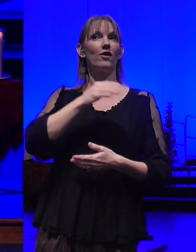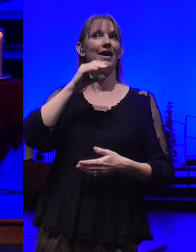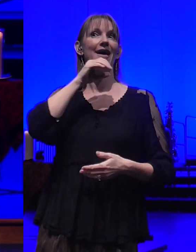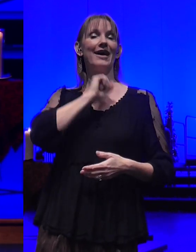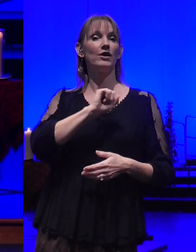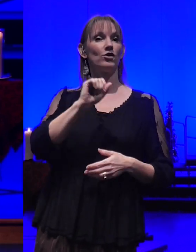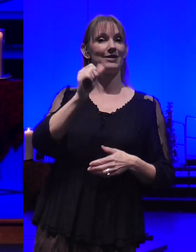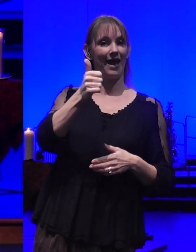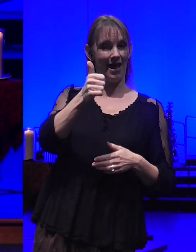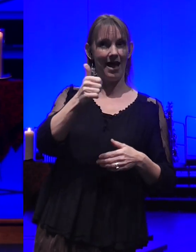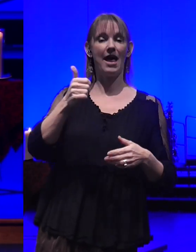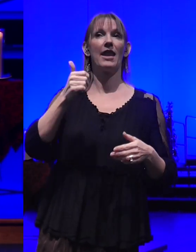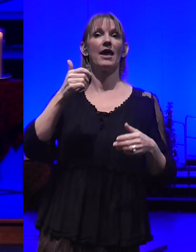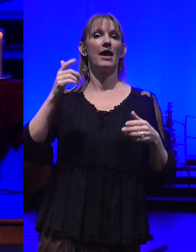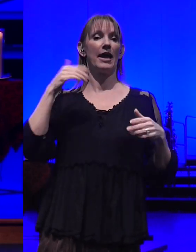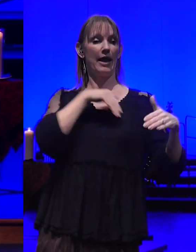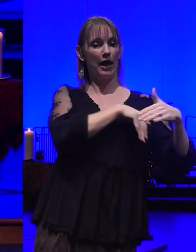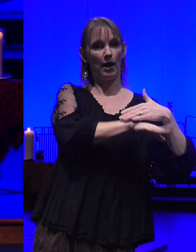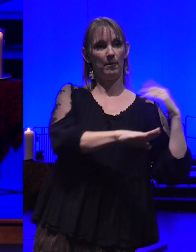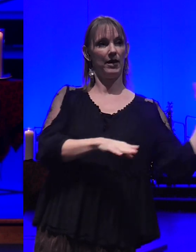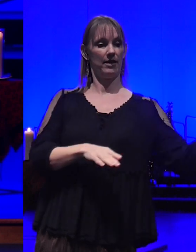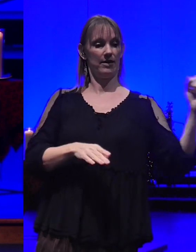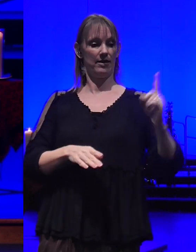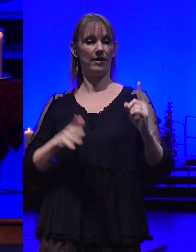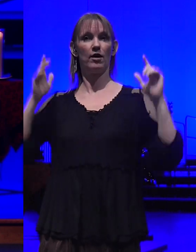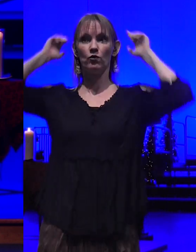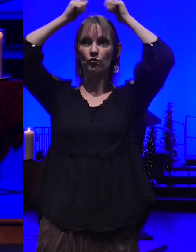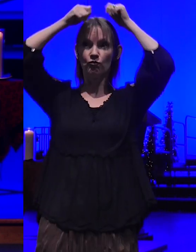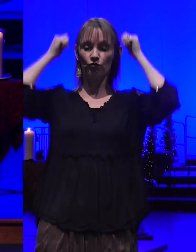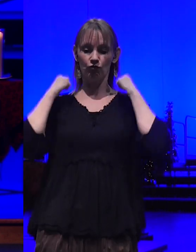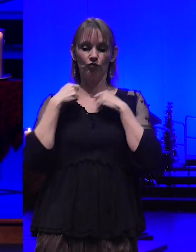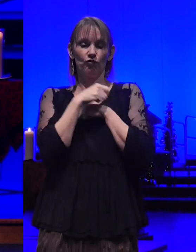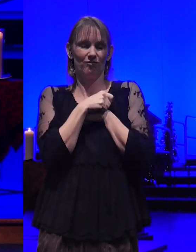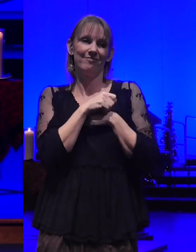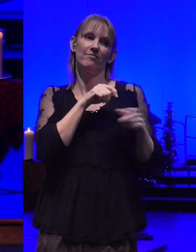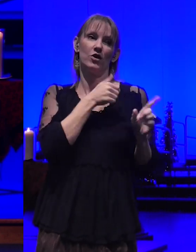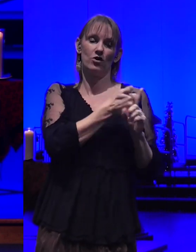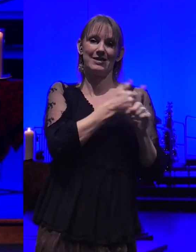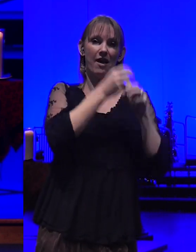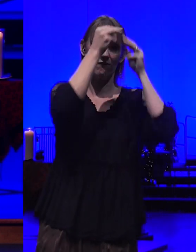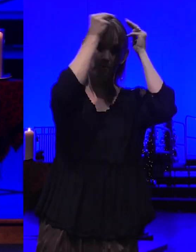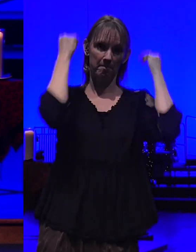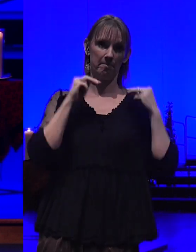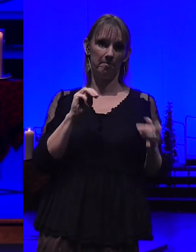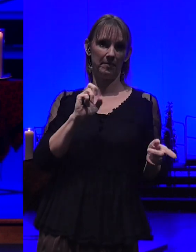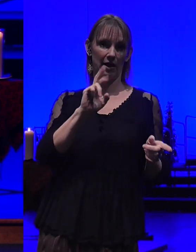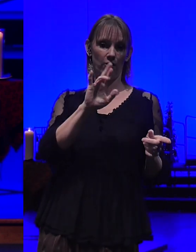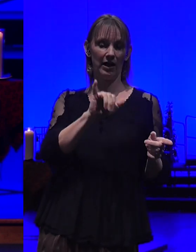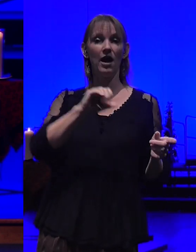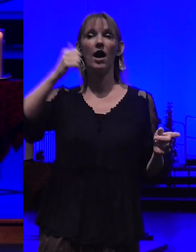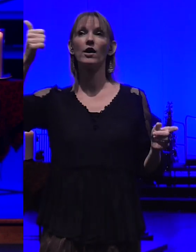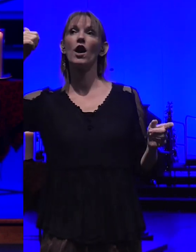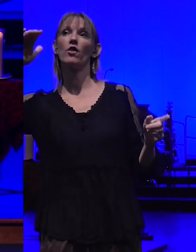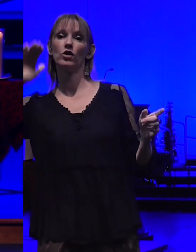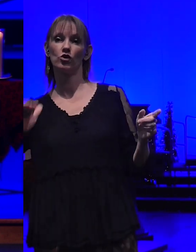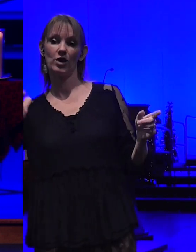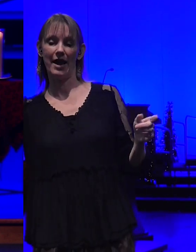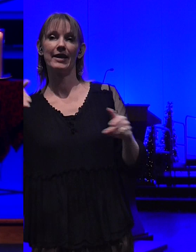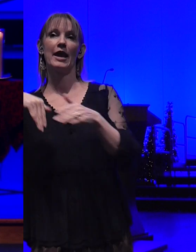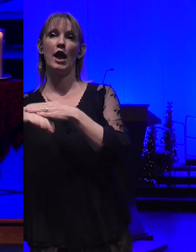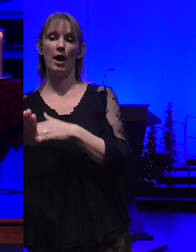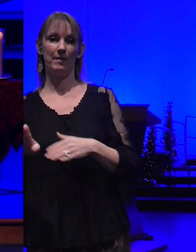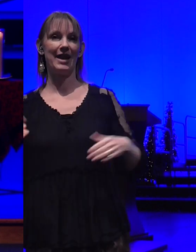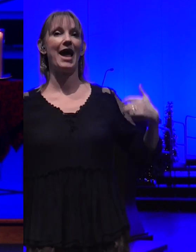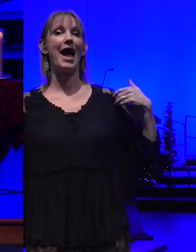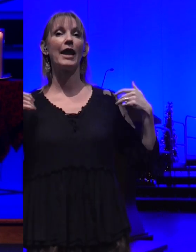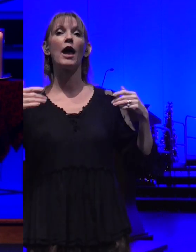around her head and set lovingly by the shoebox, Mary. Another child came in with pillowcases on